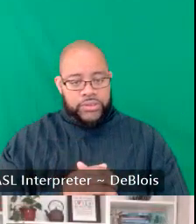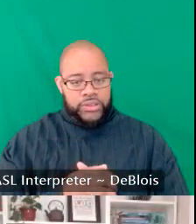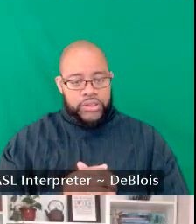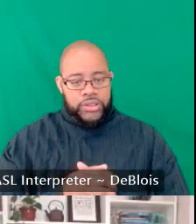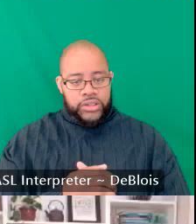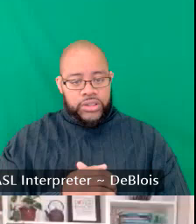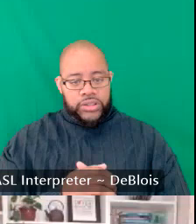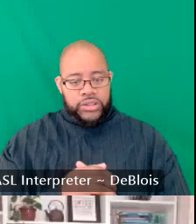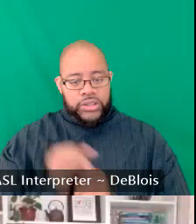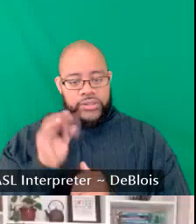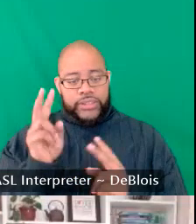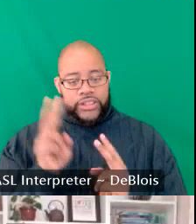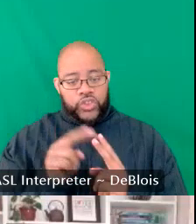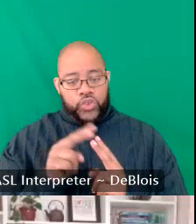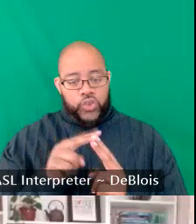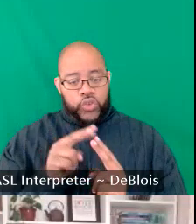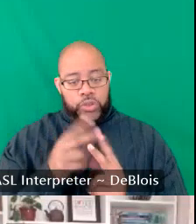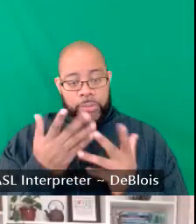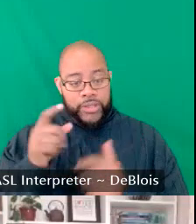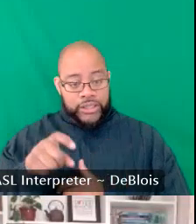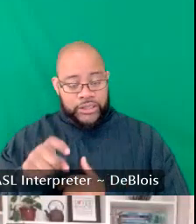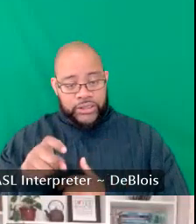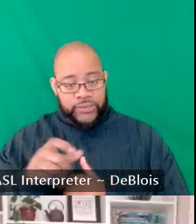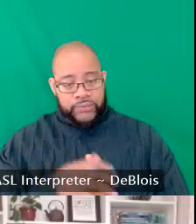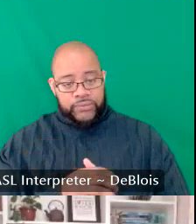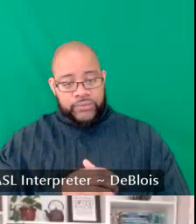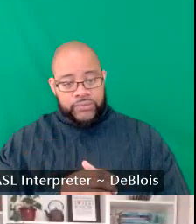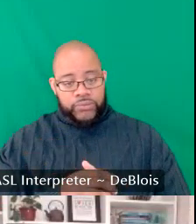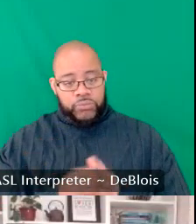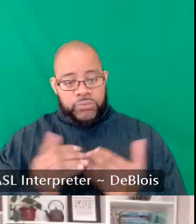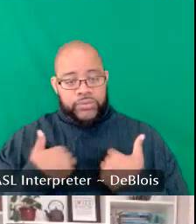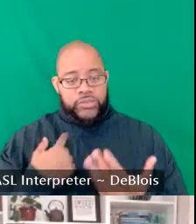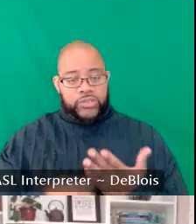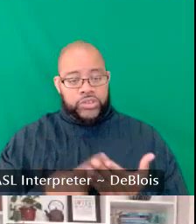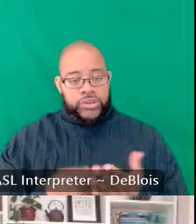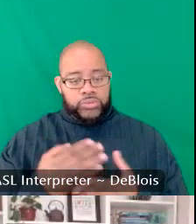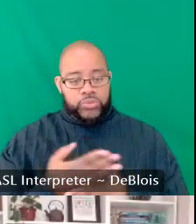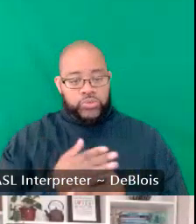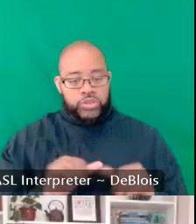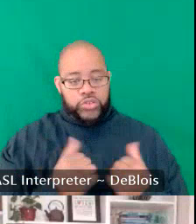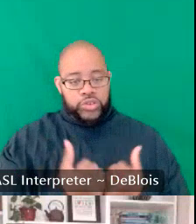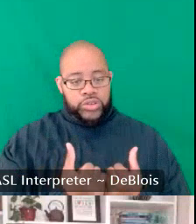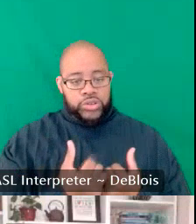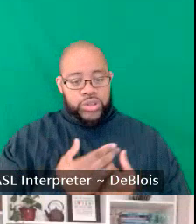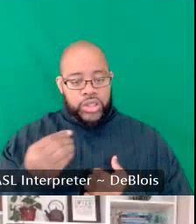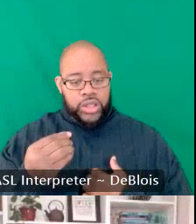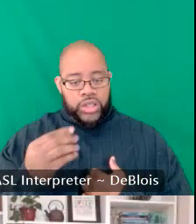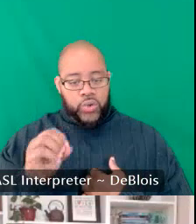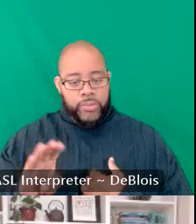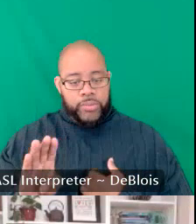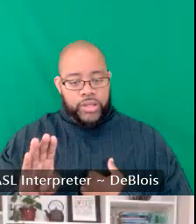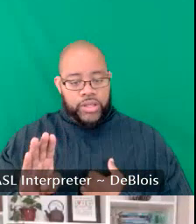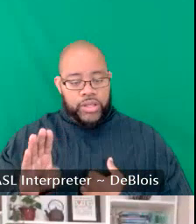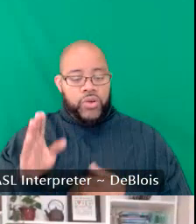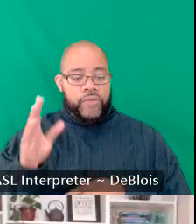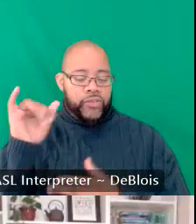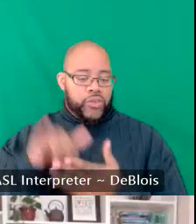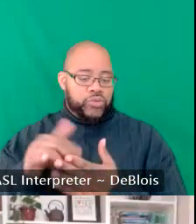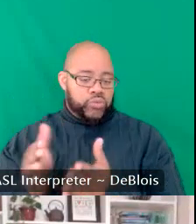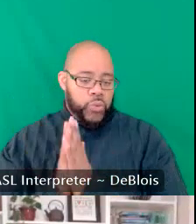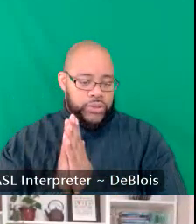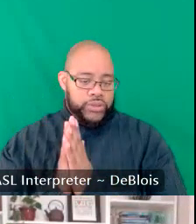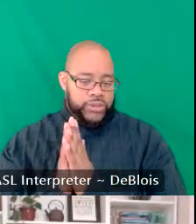If either of those may be needed, there will be discussions between the agency and OMB on those requests before